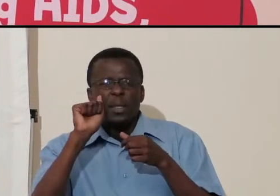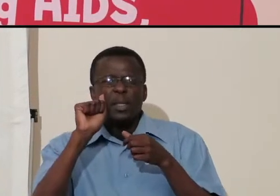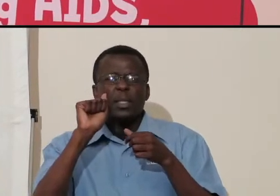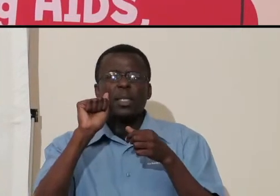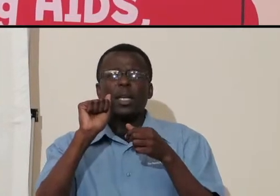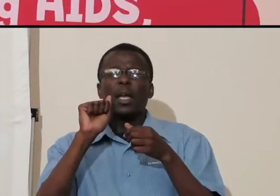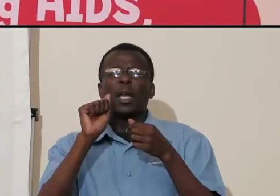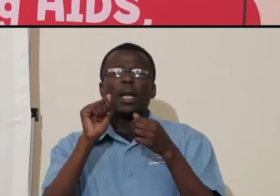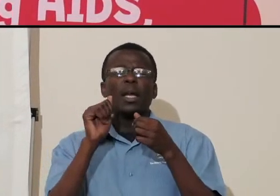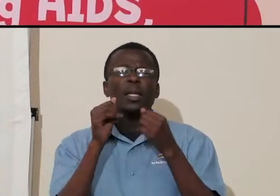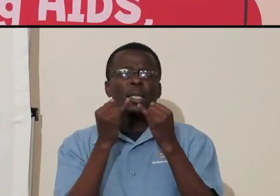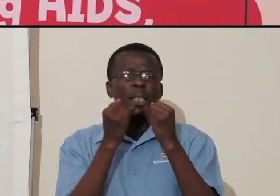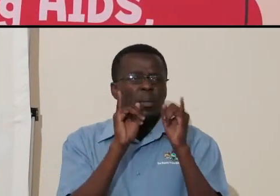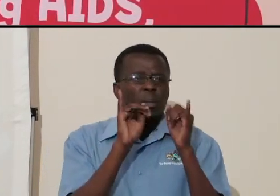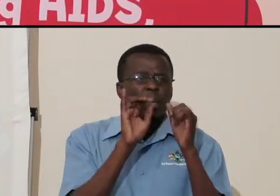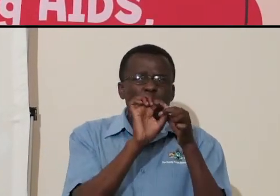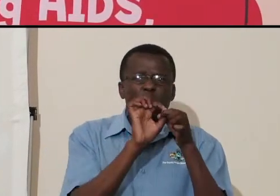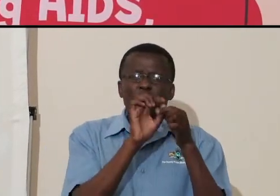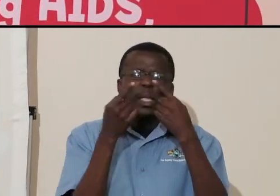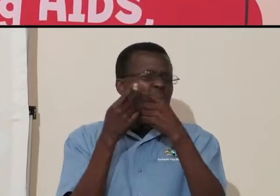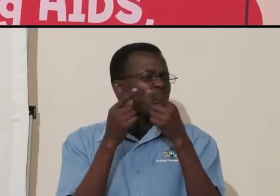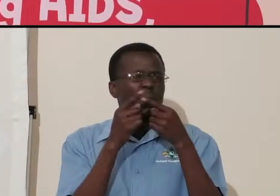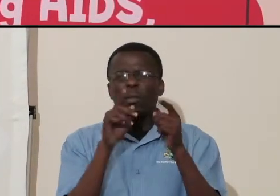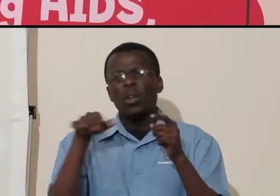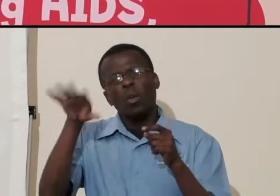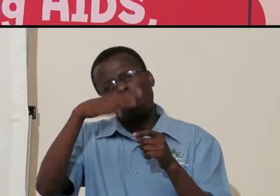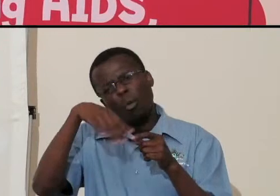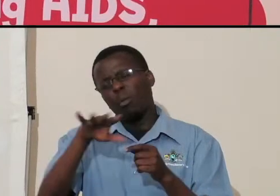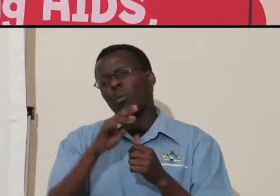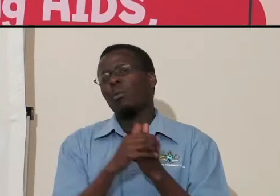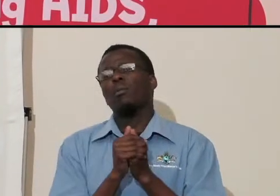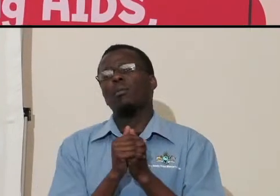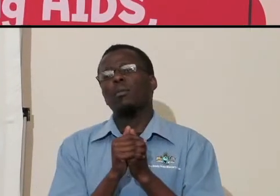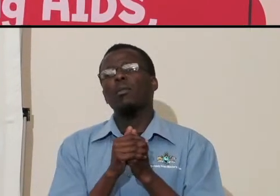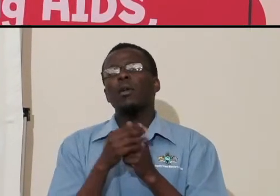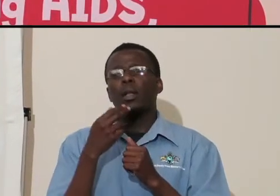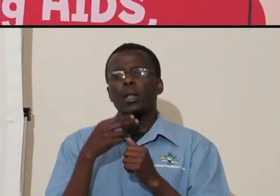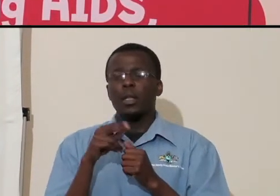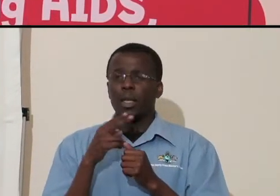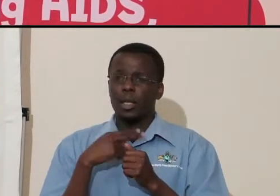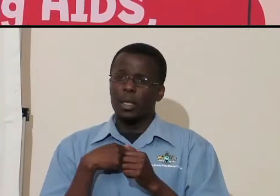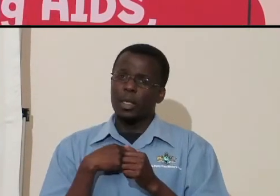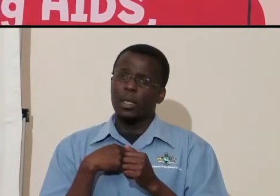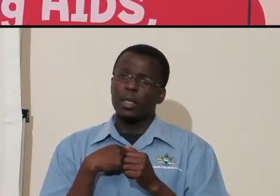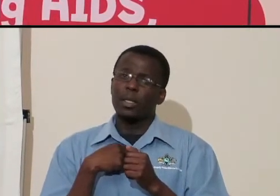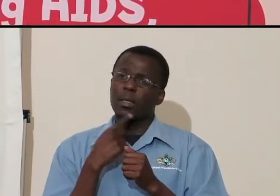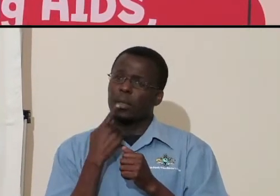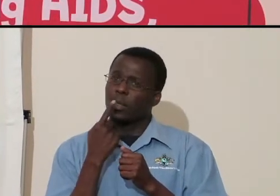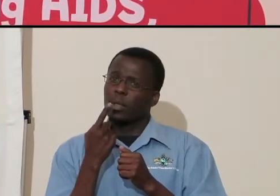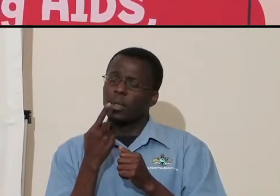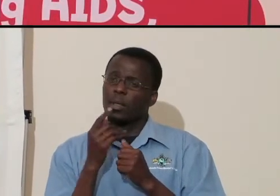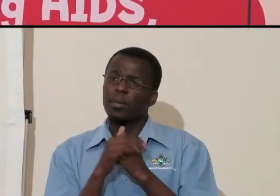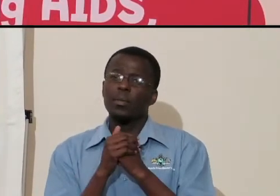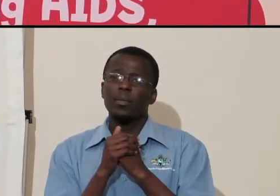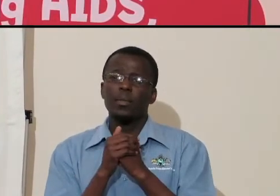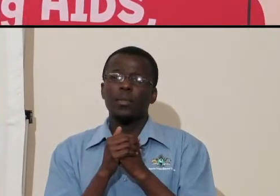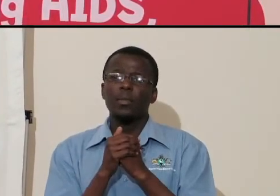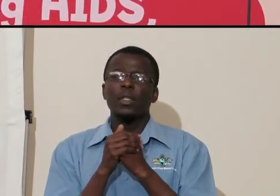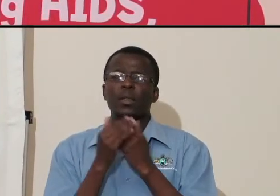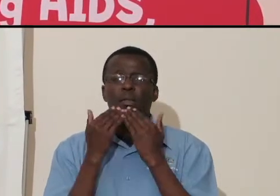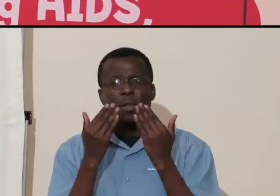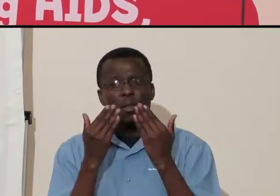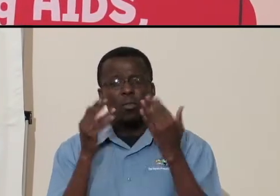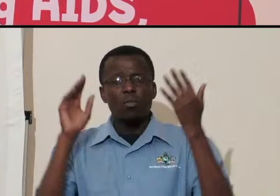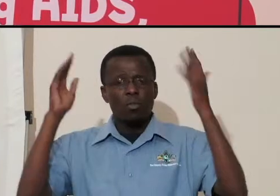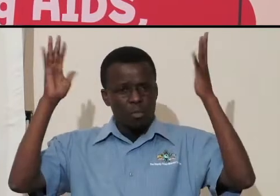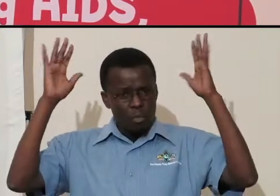sector, and everyone. On that note, ladies and gentlemen, may I request that we give ourselves a round